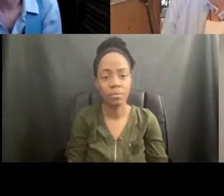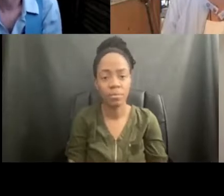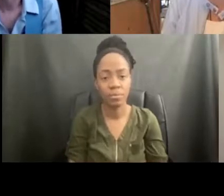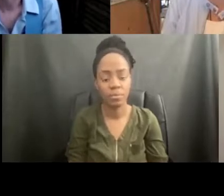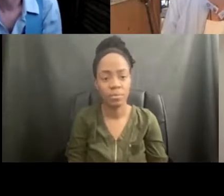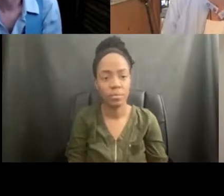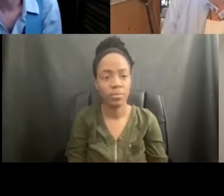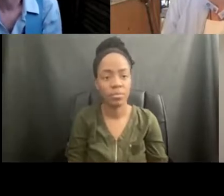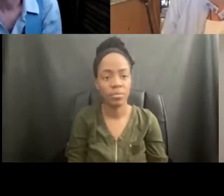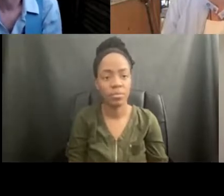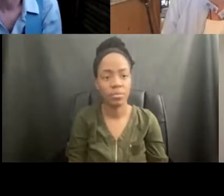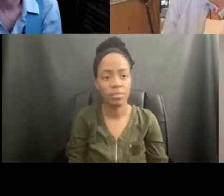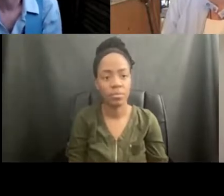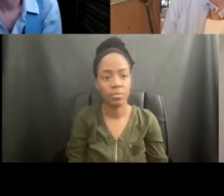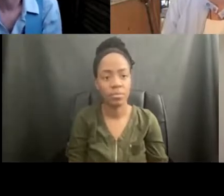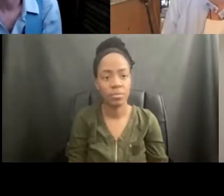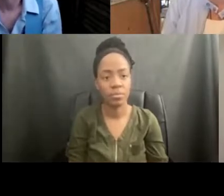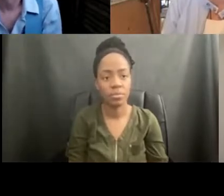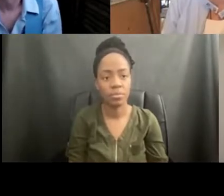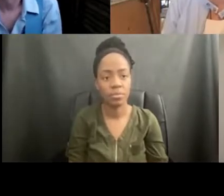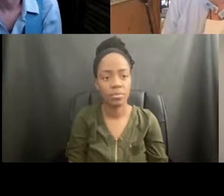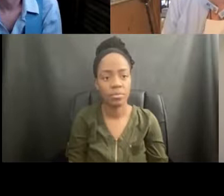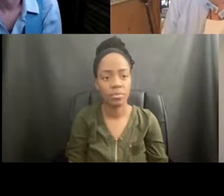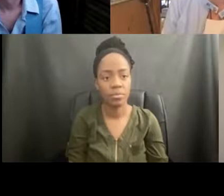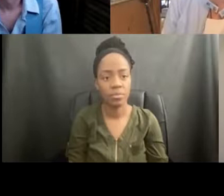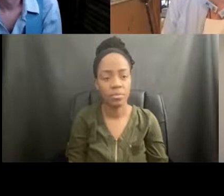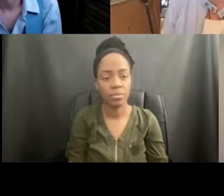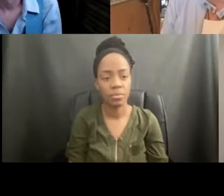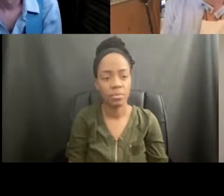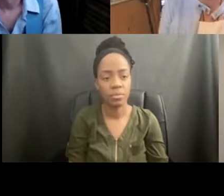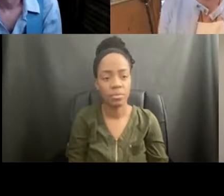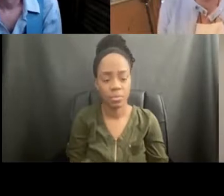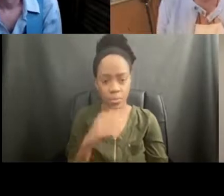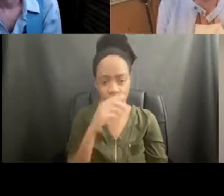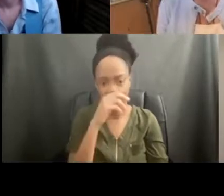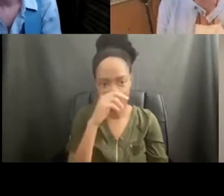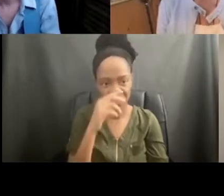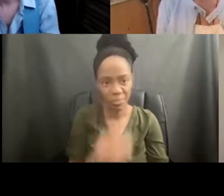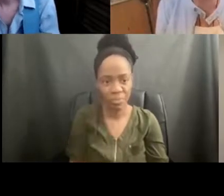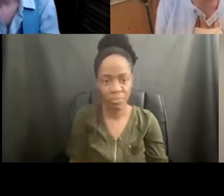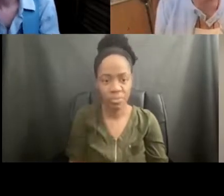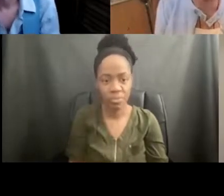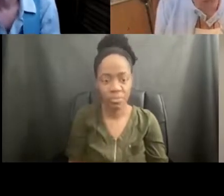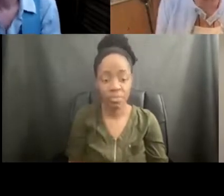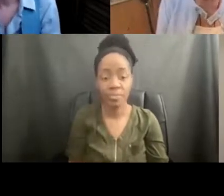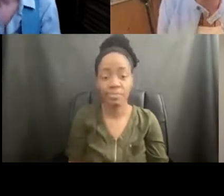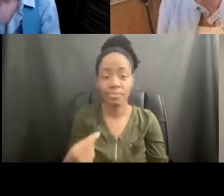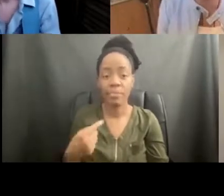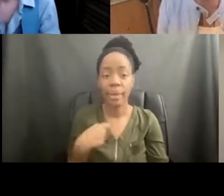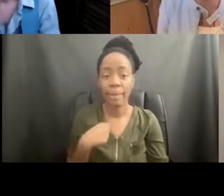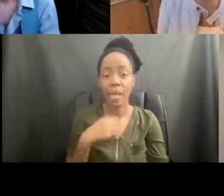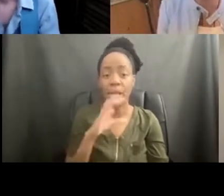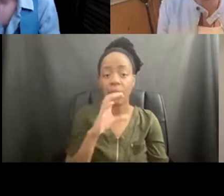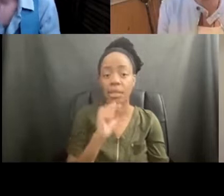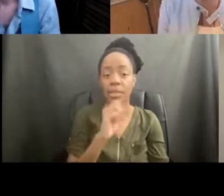what is your heritage background? Okay, I am Scotch-Irish. Scottish on